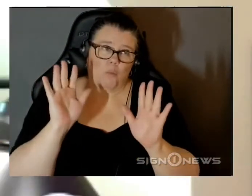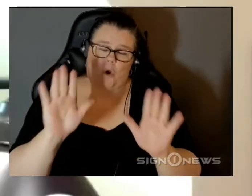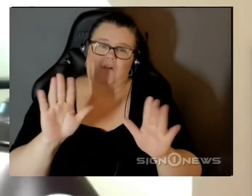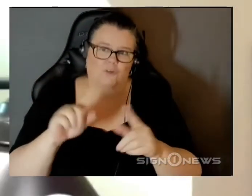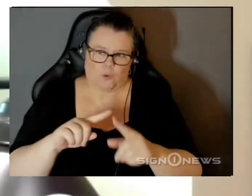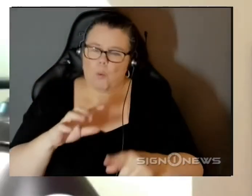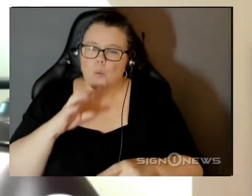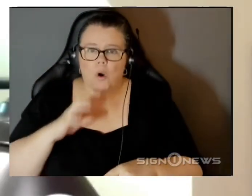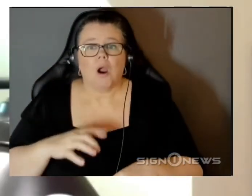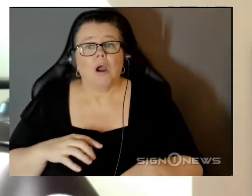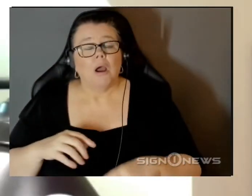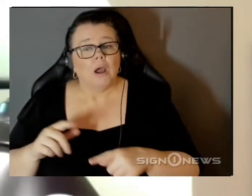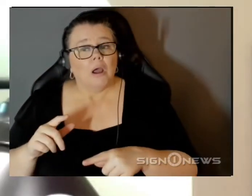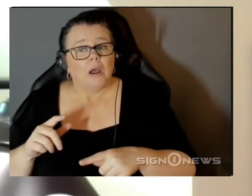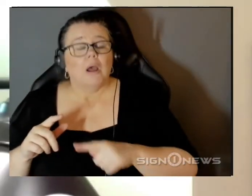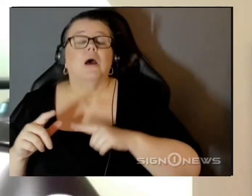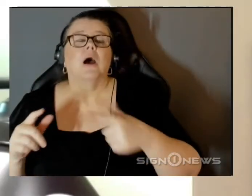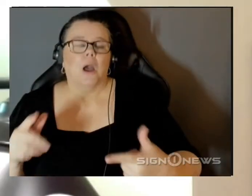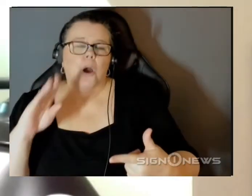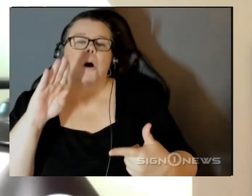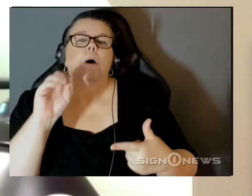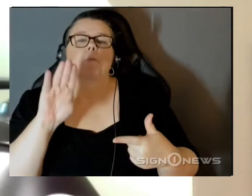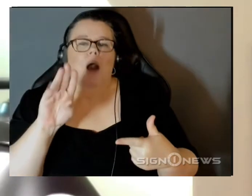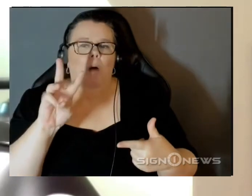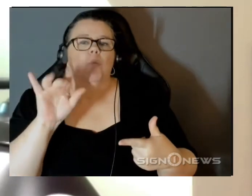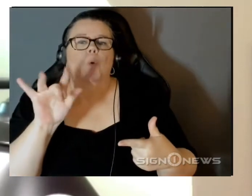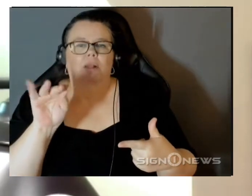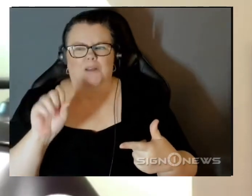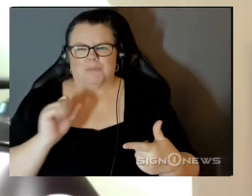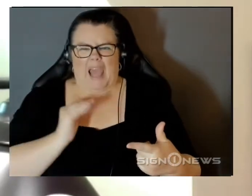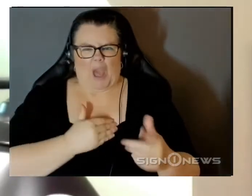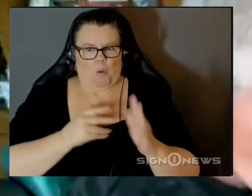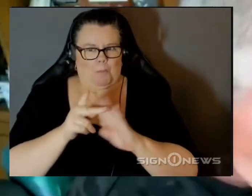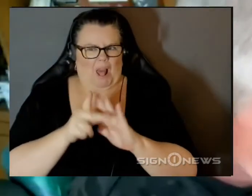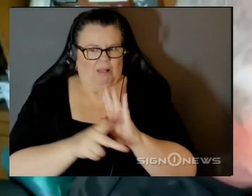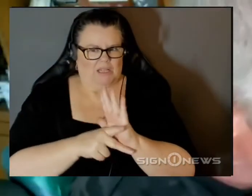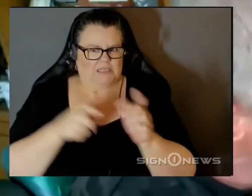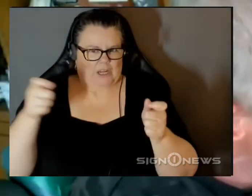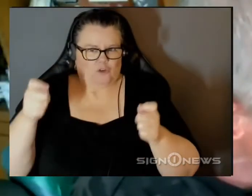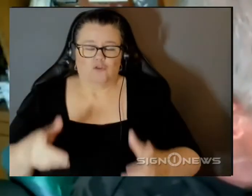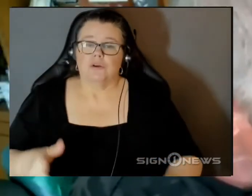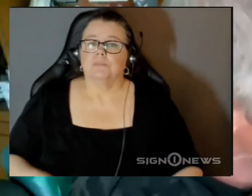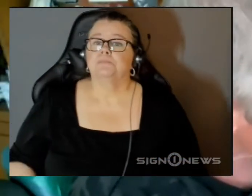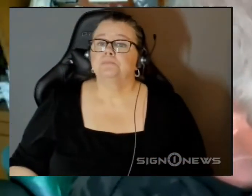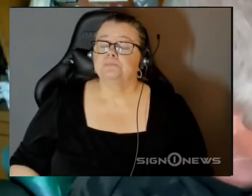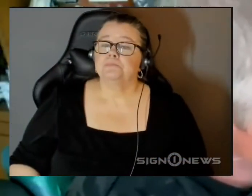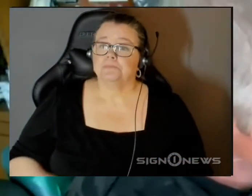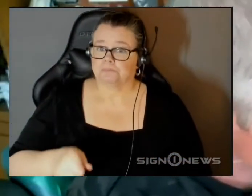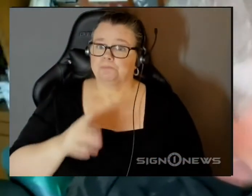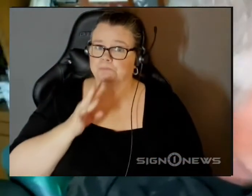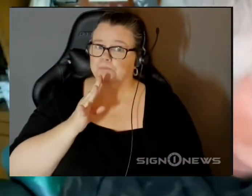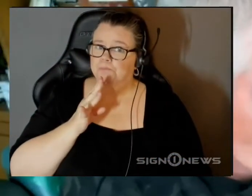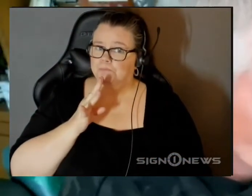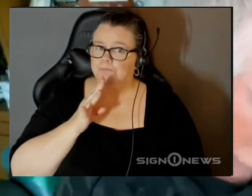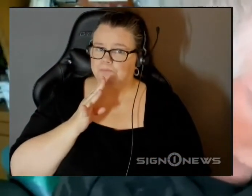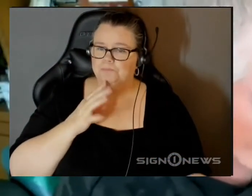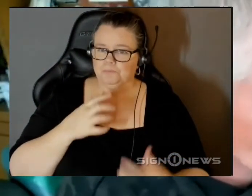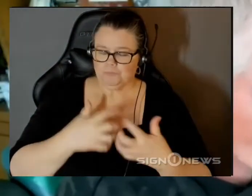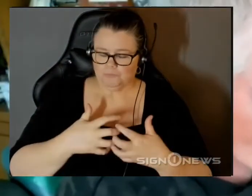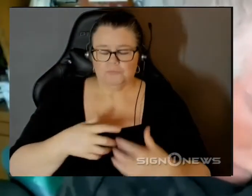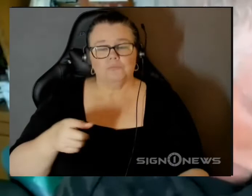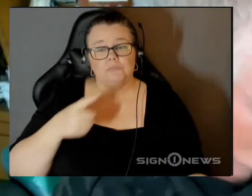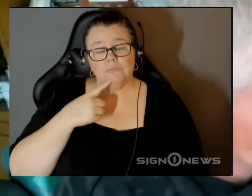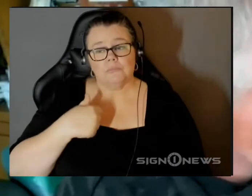Bob Williams is our policy director. Here's a bit on me. I am Bob Williams, the policy director